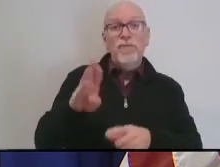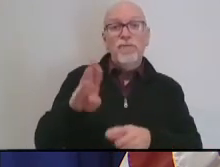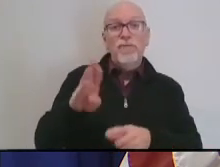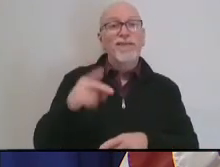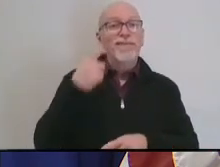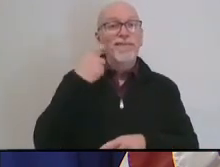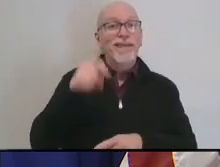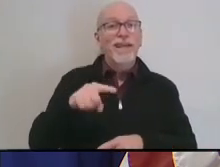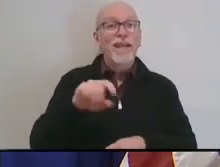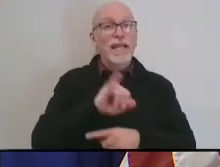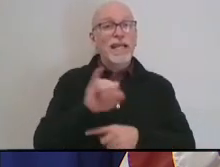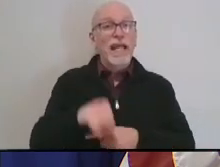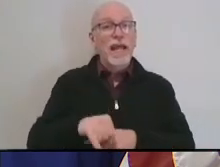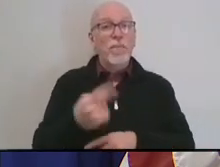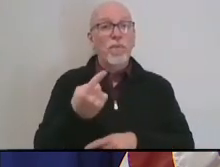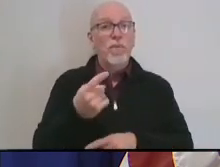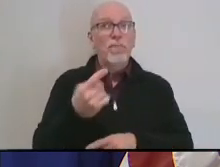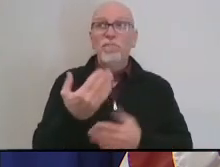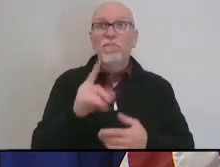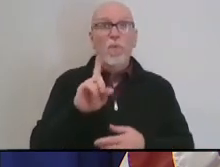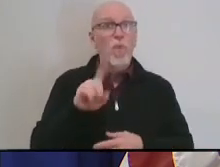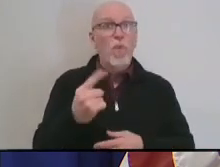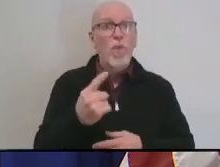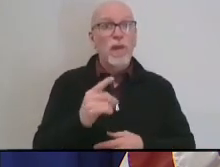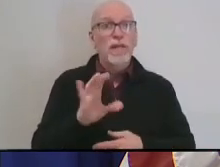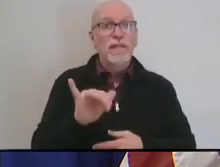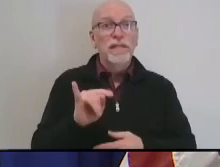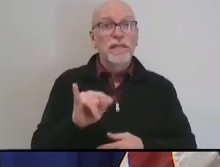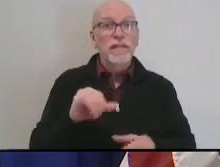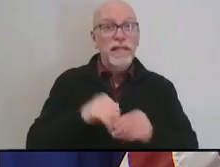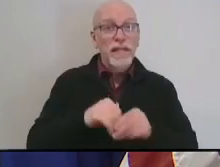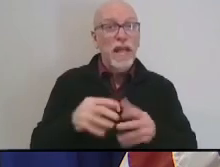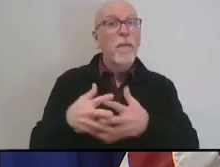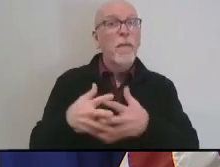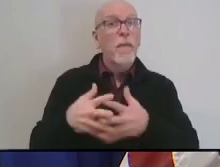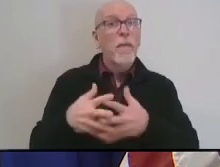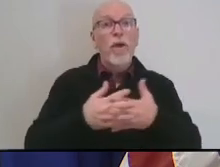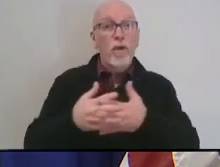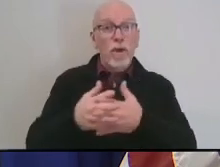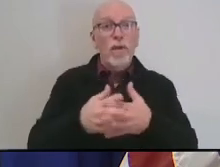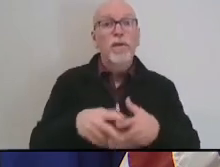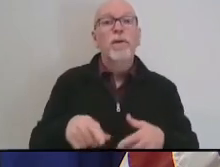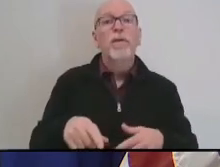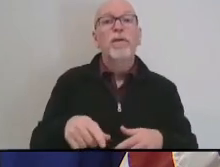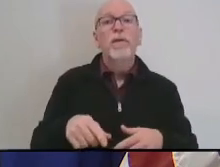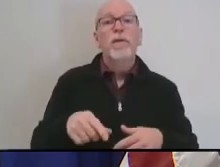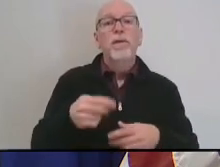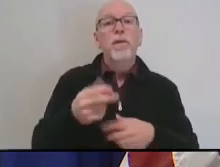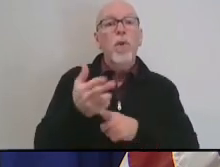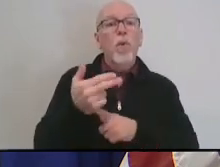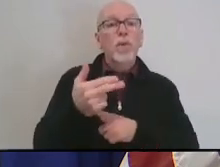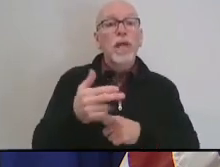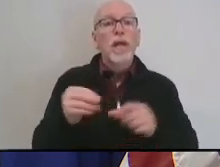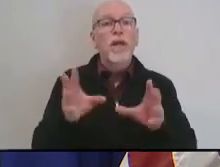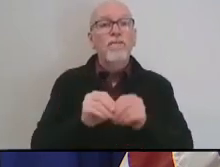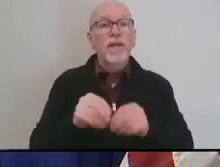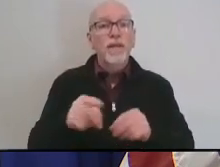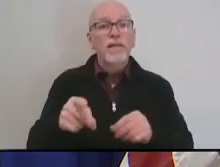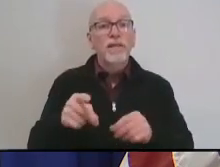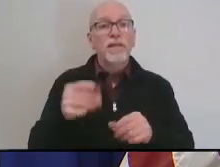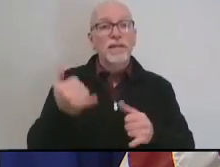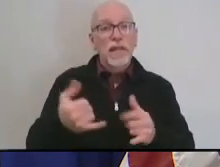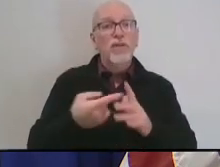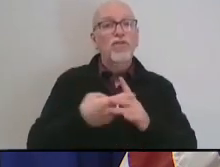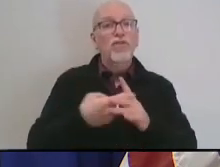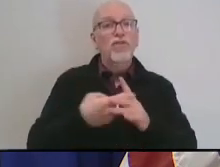the only city in America that the hotel and convention business is hiring people back.